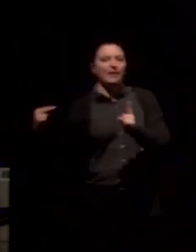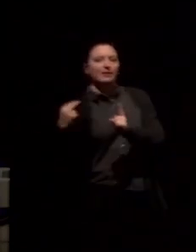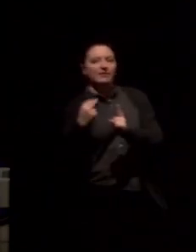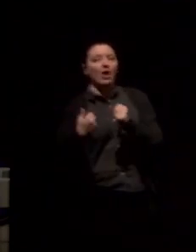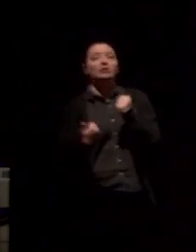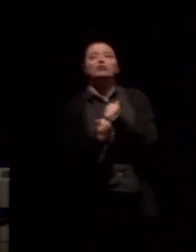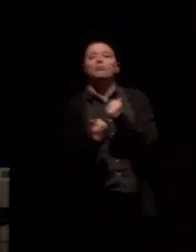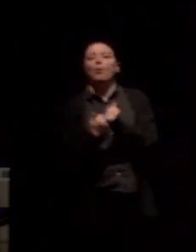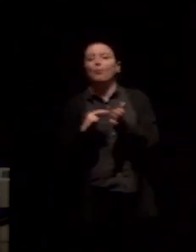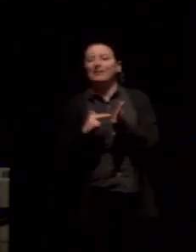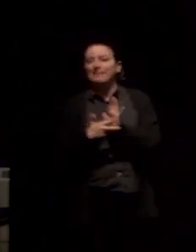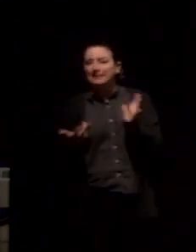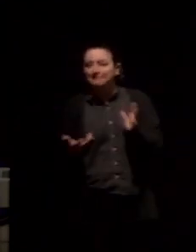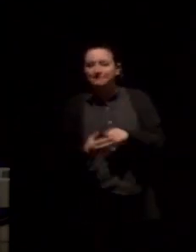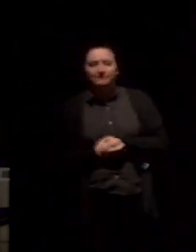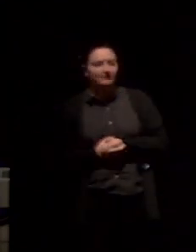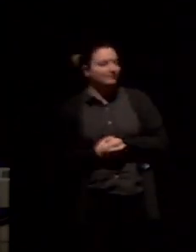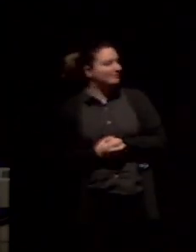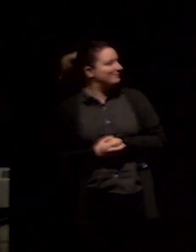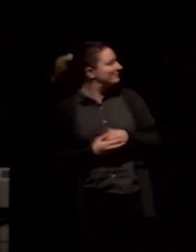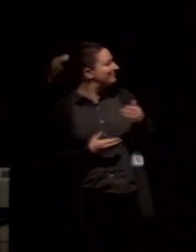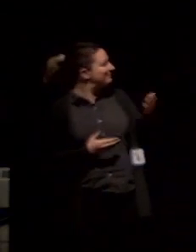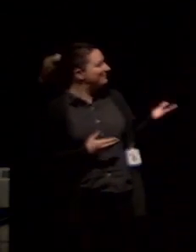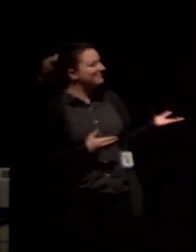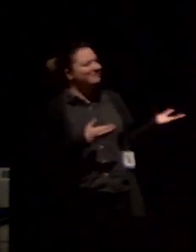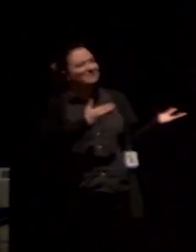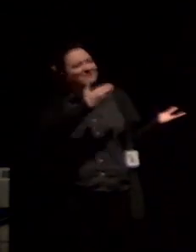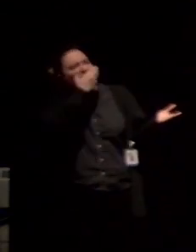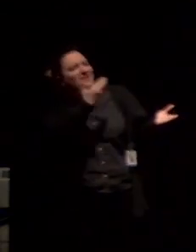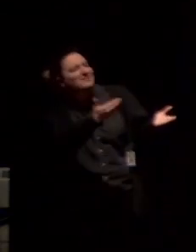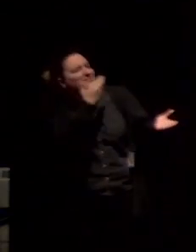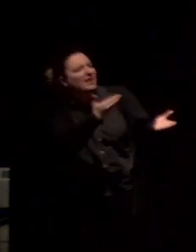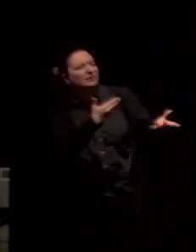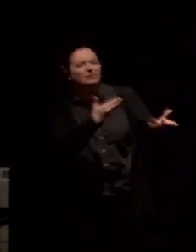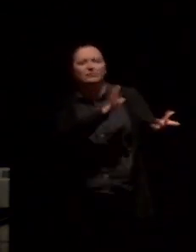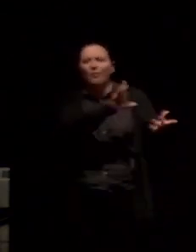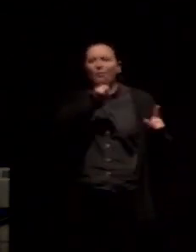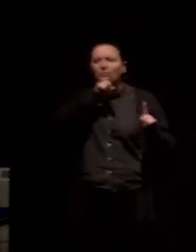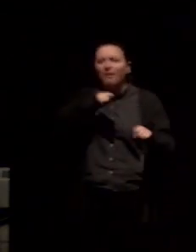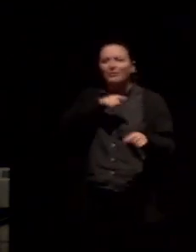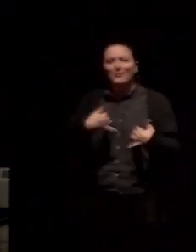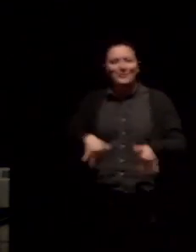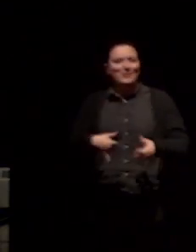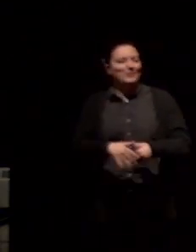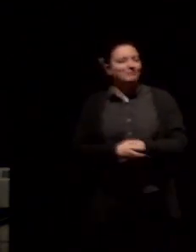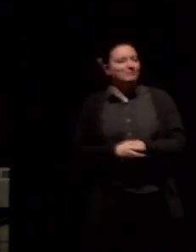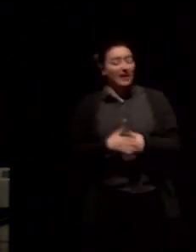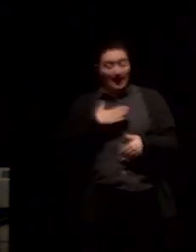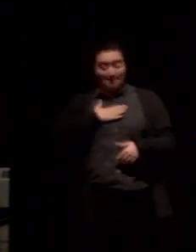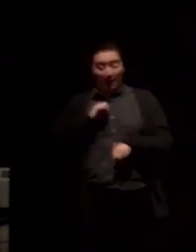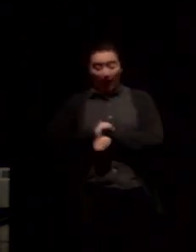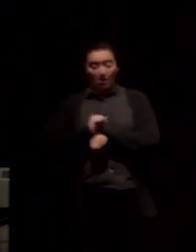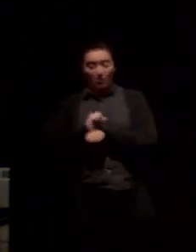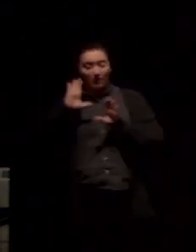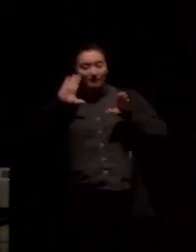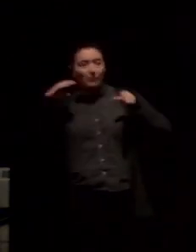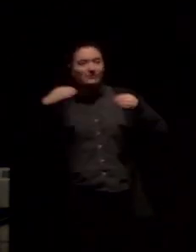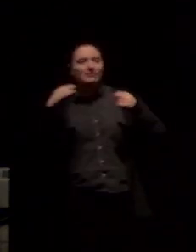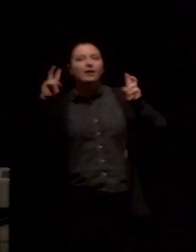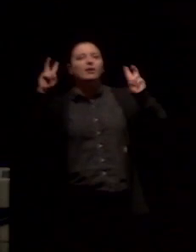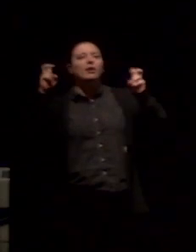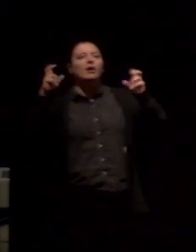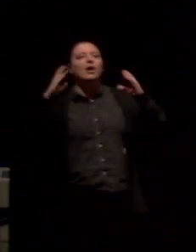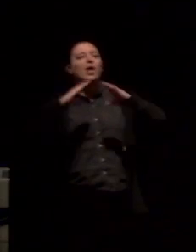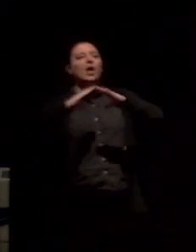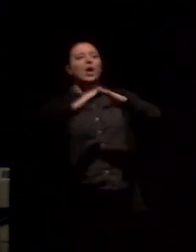Mm-hmm. Thank you. I love these responses. A lot of my own work focuses on protective factors is kind of the wording we use, but these strengths and these assets, especially in young